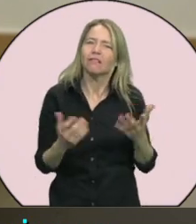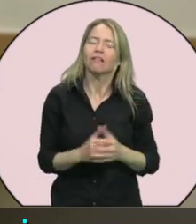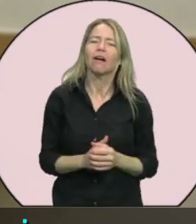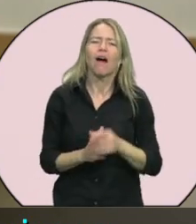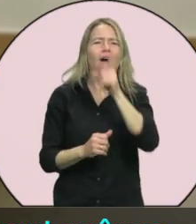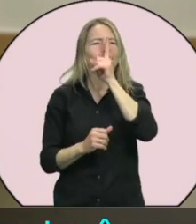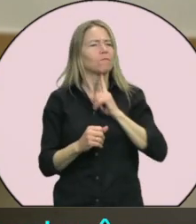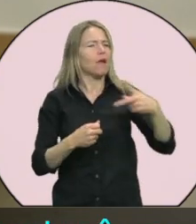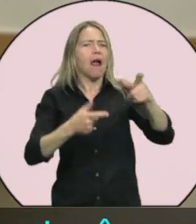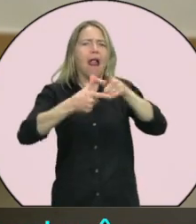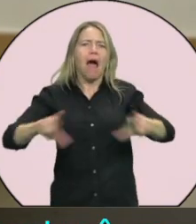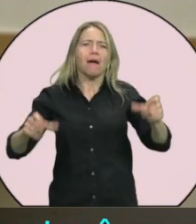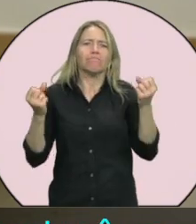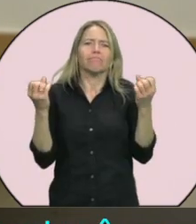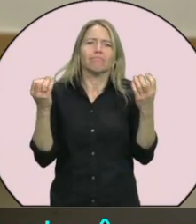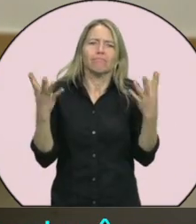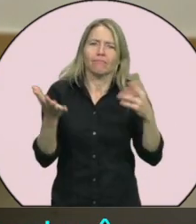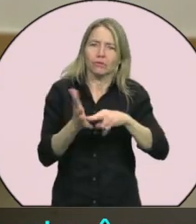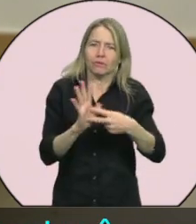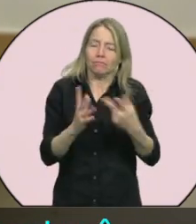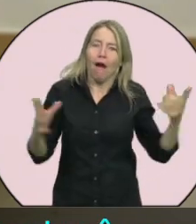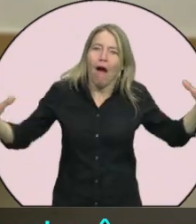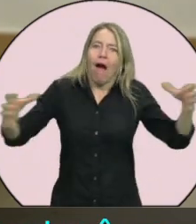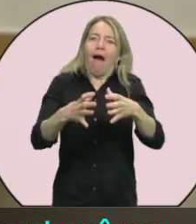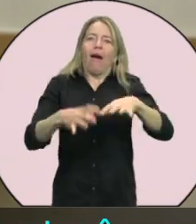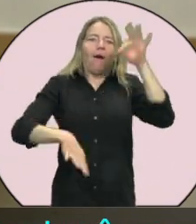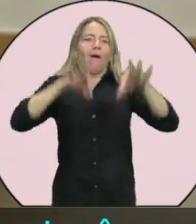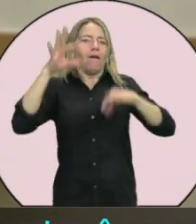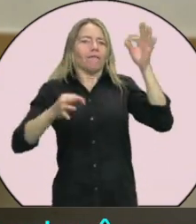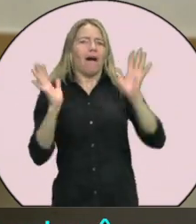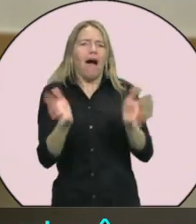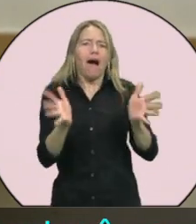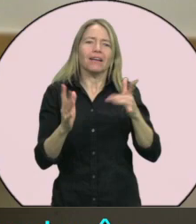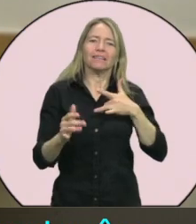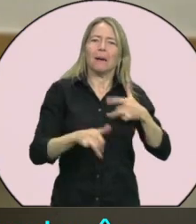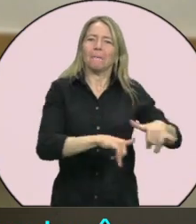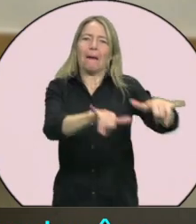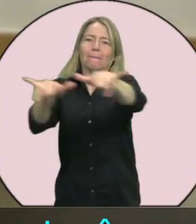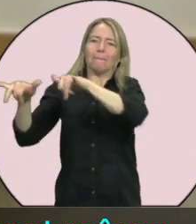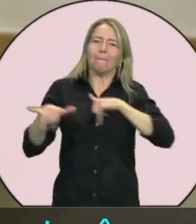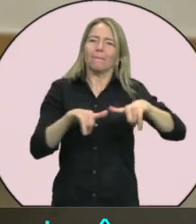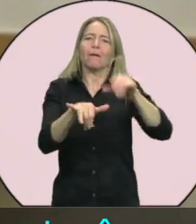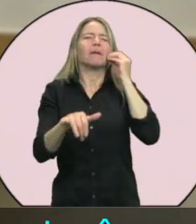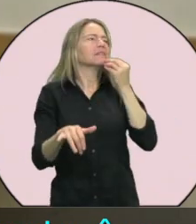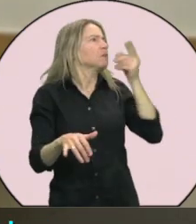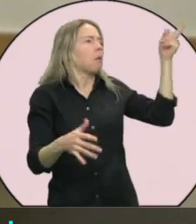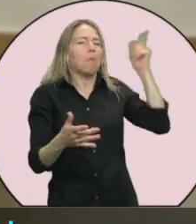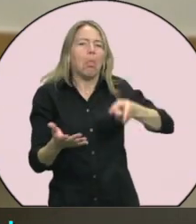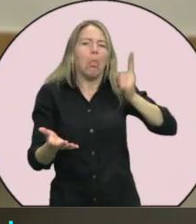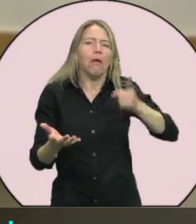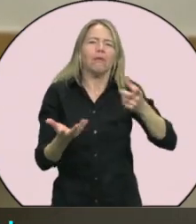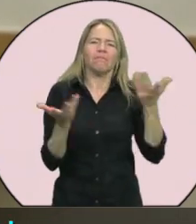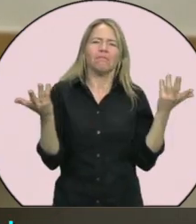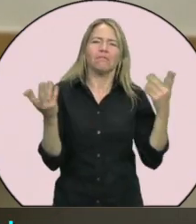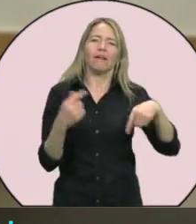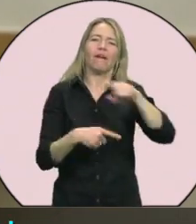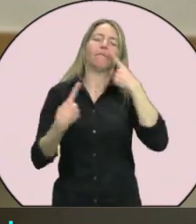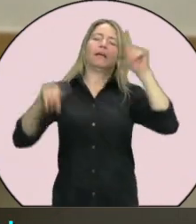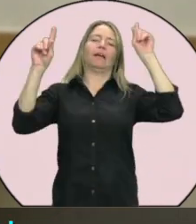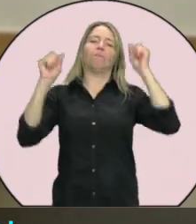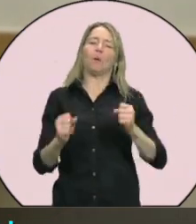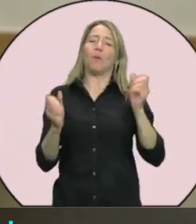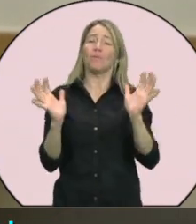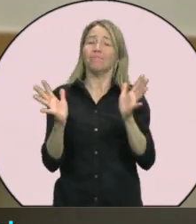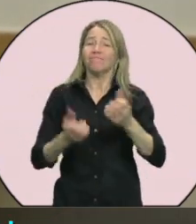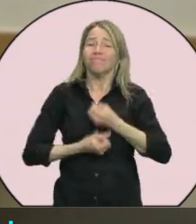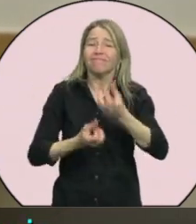their language too, and when they get together, boy, they could even get noisy in the house, in their room, and how excited they